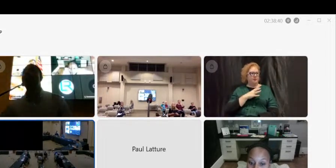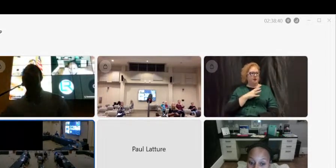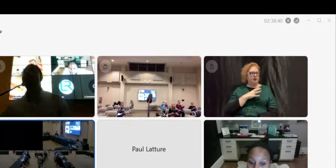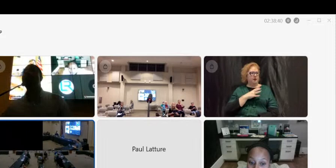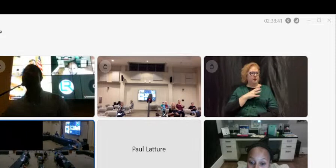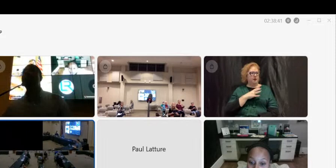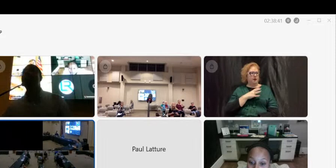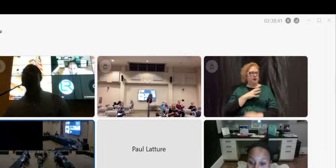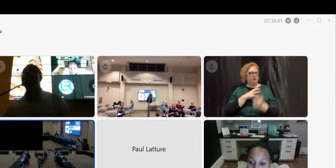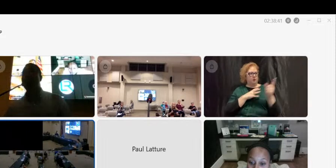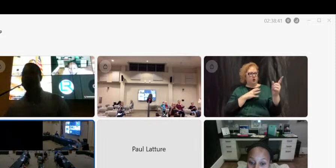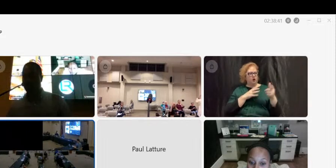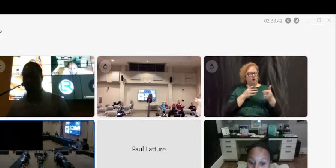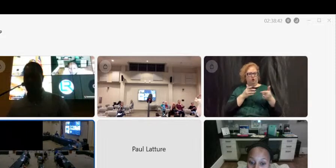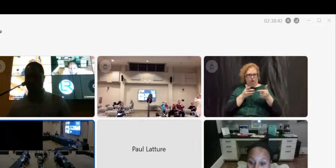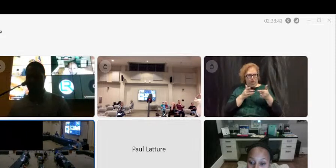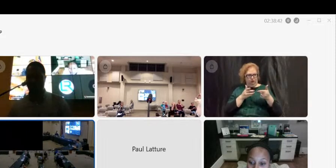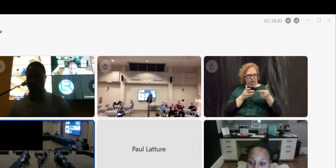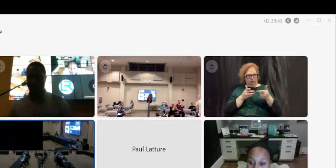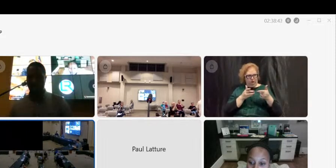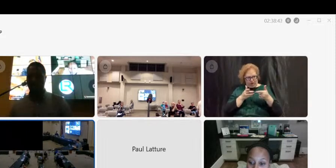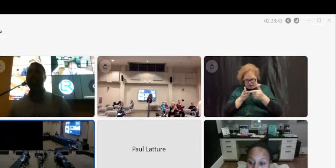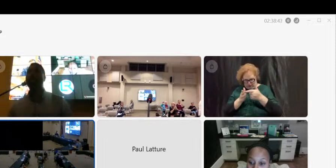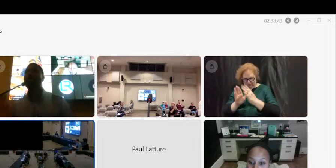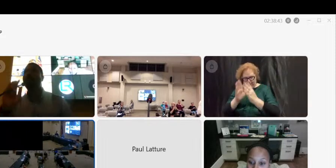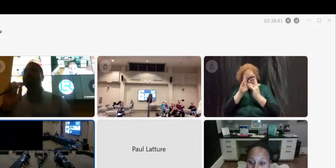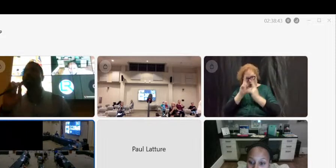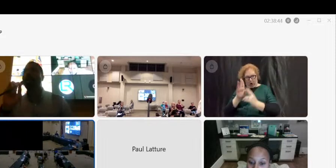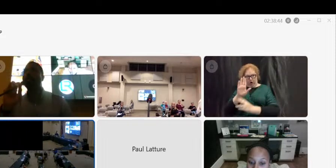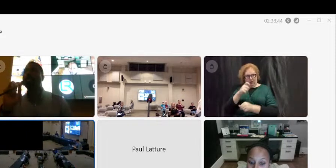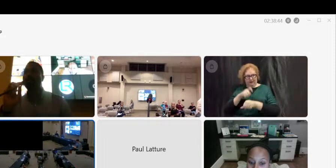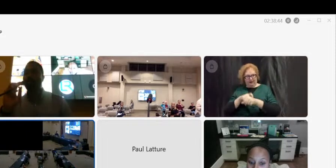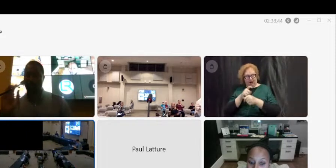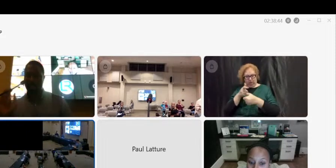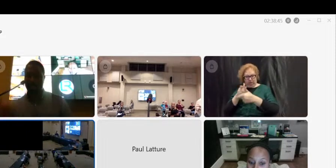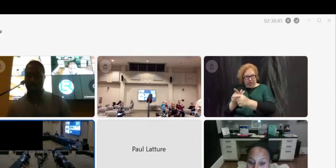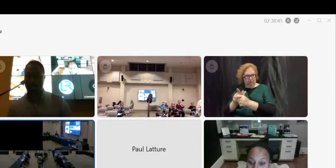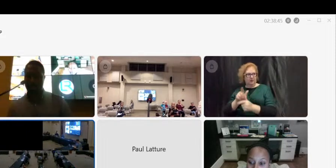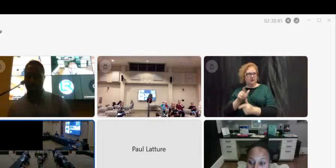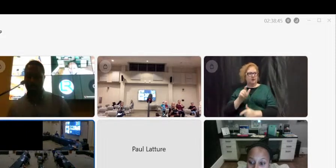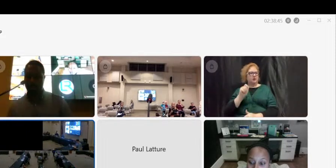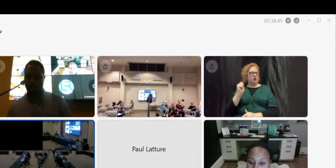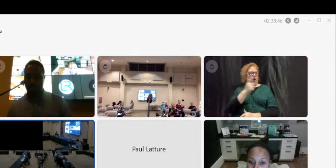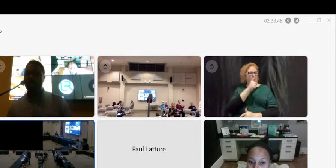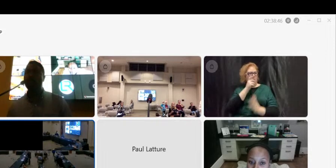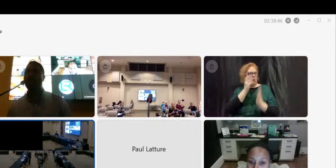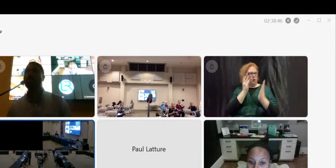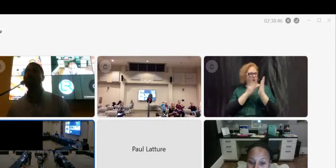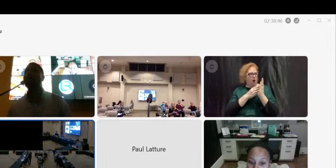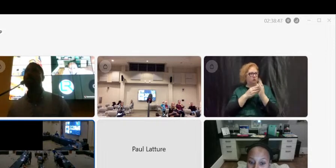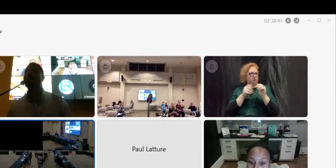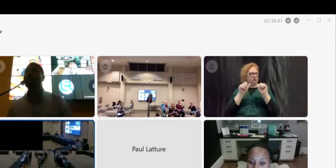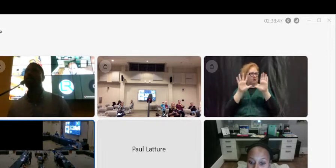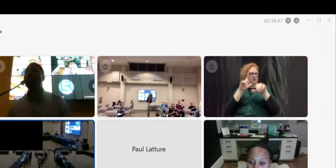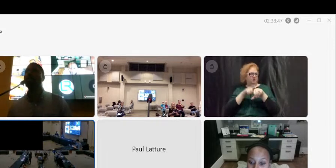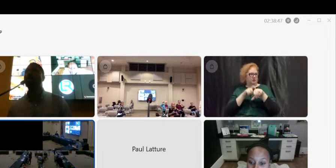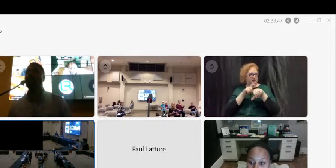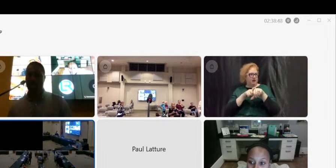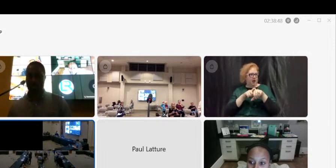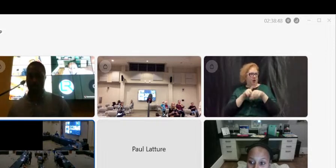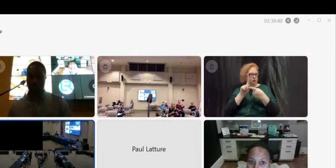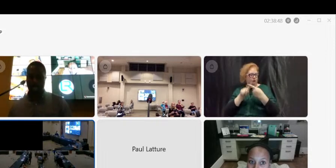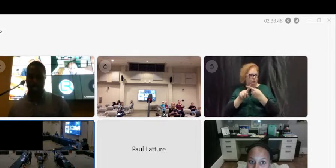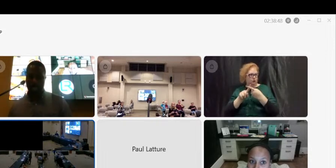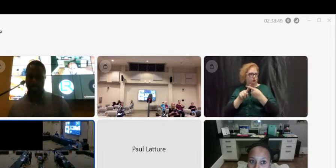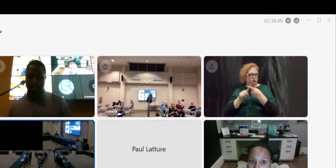your time for the presentation? Okay, all right. Is everybody on the opposition deferring their time? Lisa Perk? Yes, I'll defer. You're